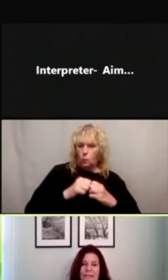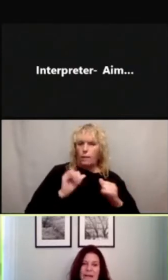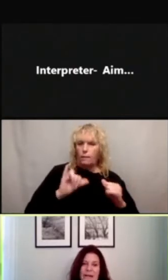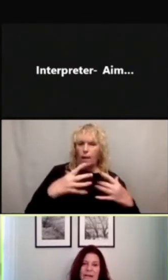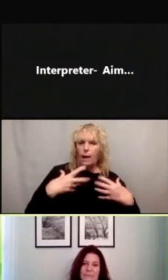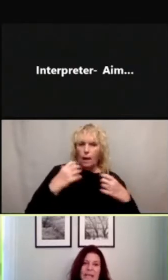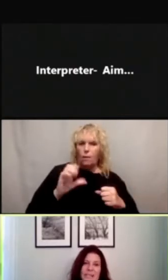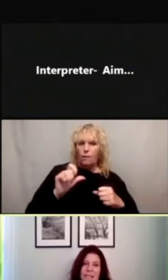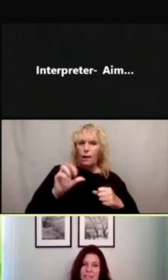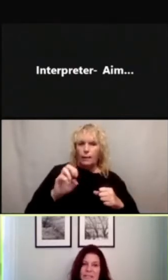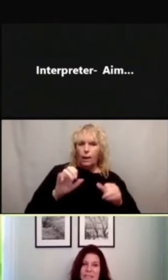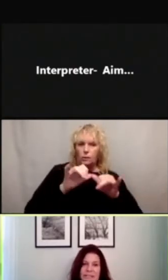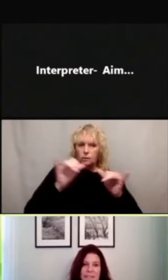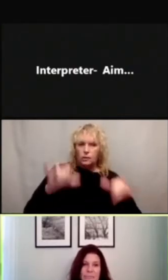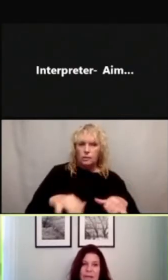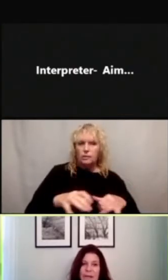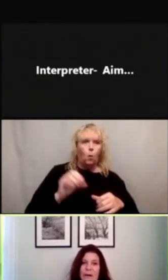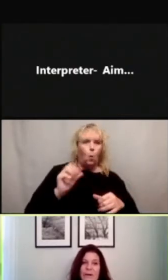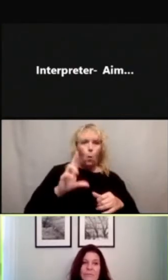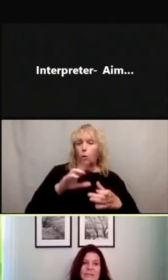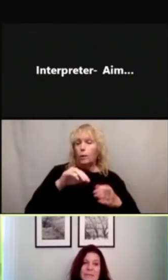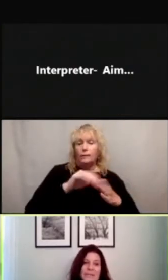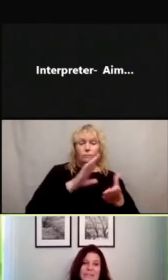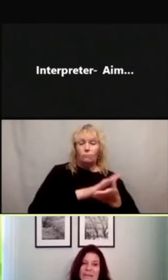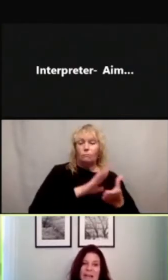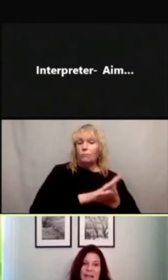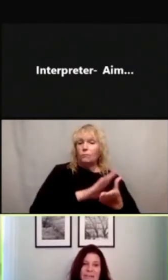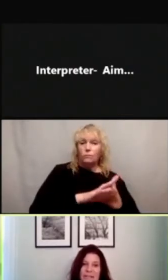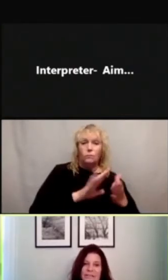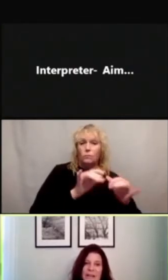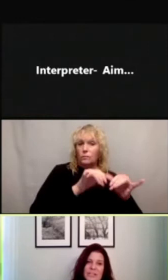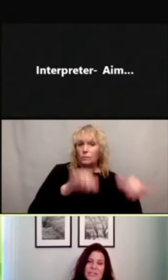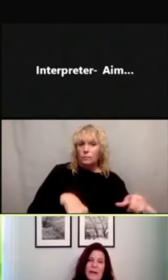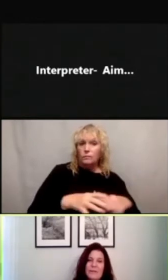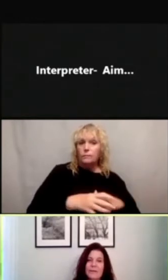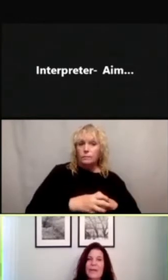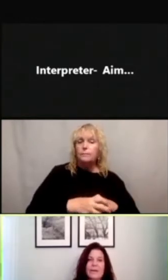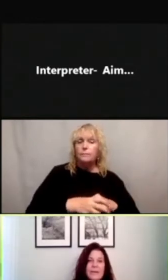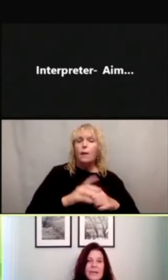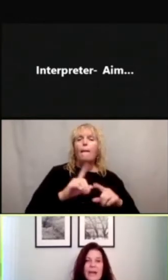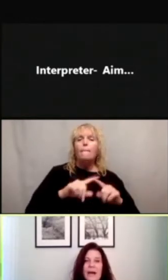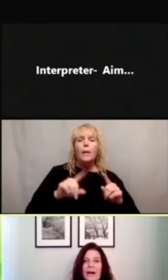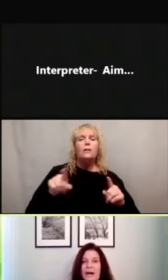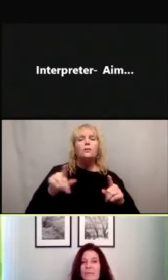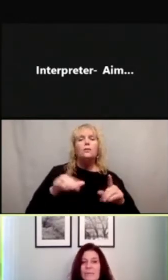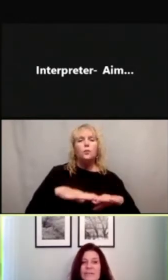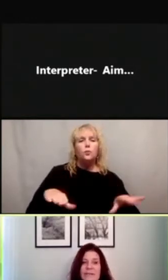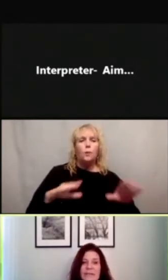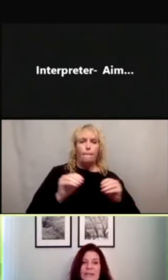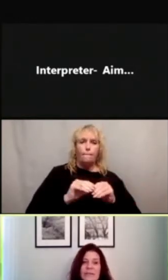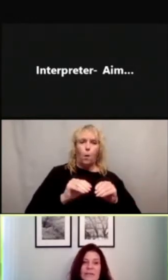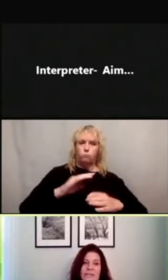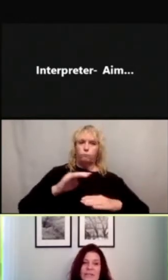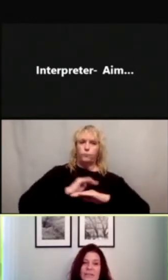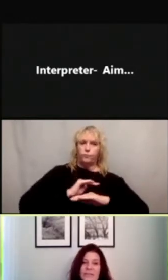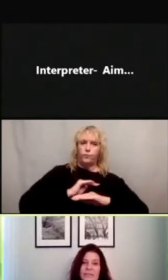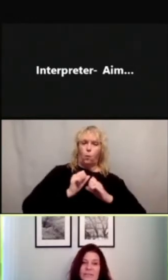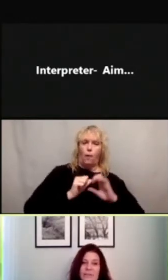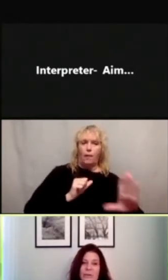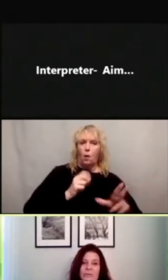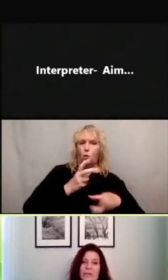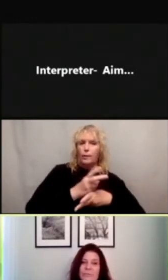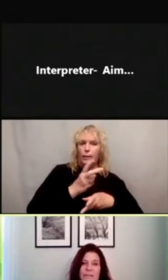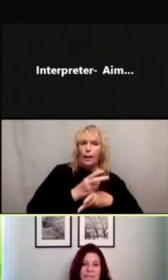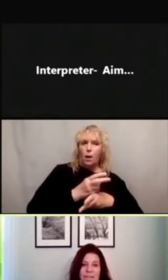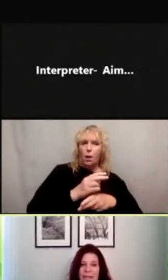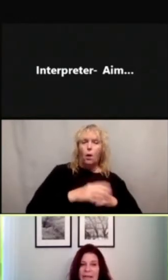or in an education system. But we see patients having higher satisfaction about their care. We see an increased adherence